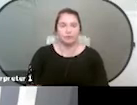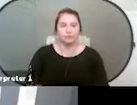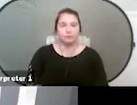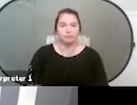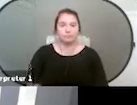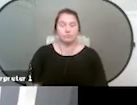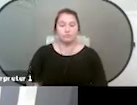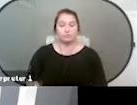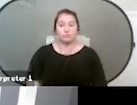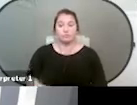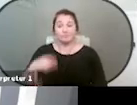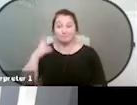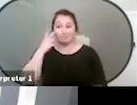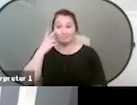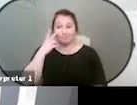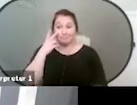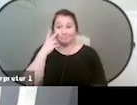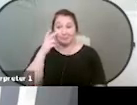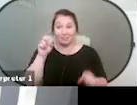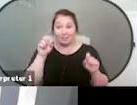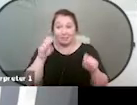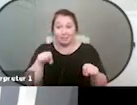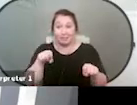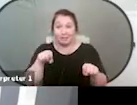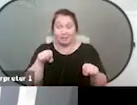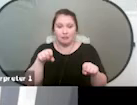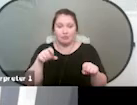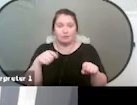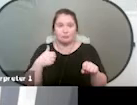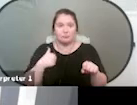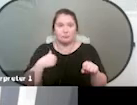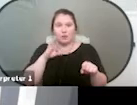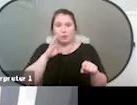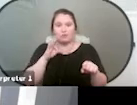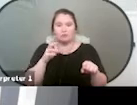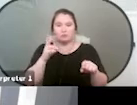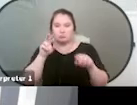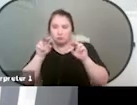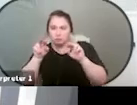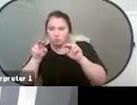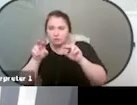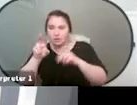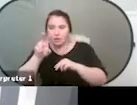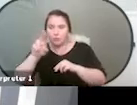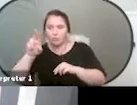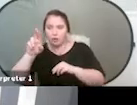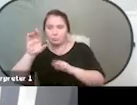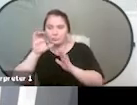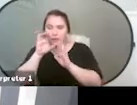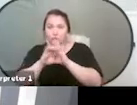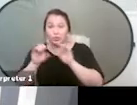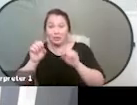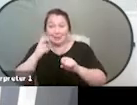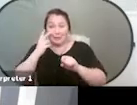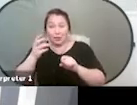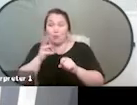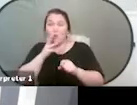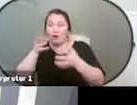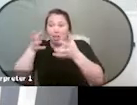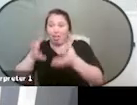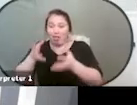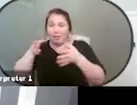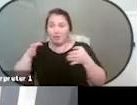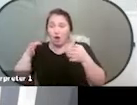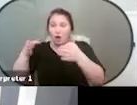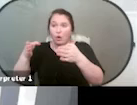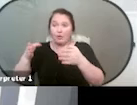So you can see, I'll get kind of to the picture on the right. So you can see the water that's standing there in the hallway. This was in